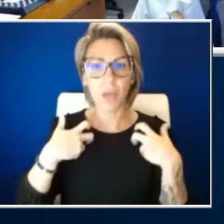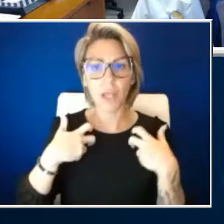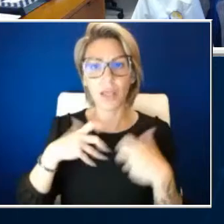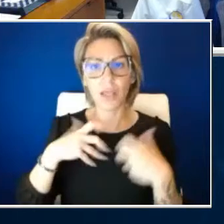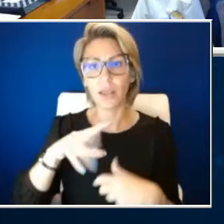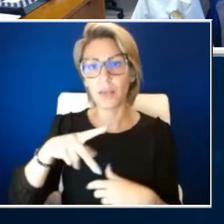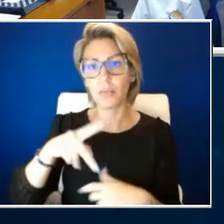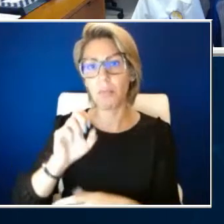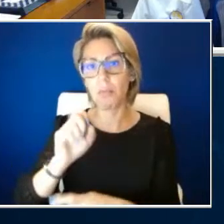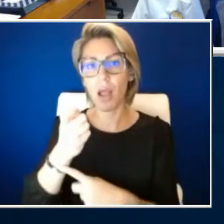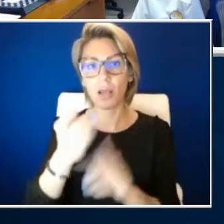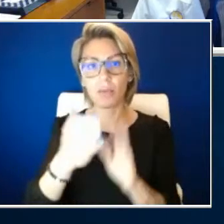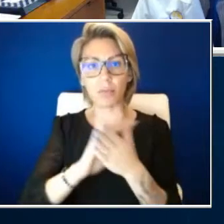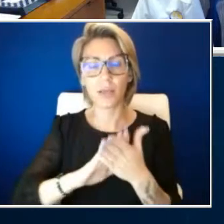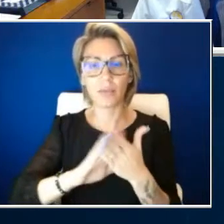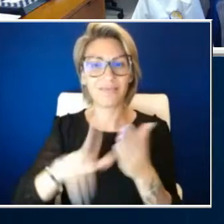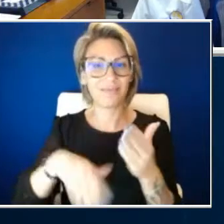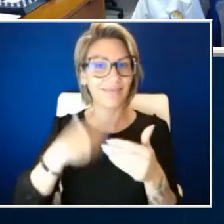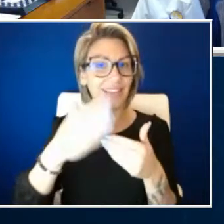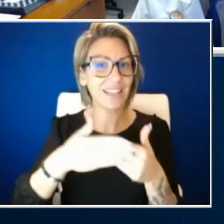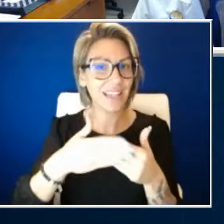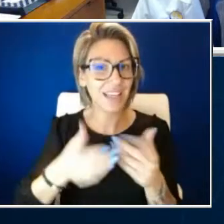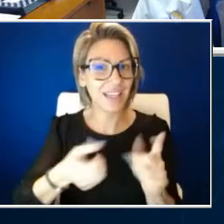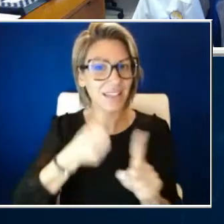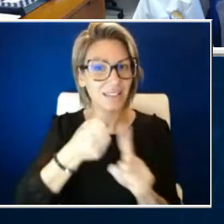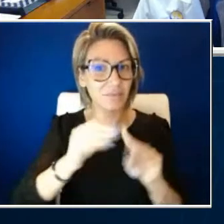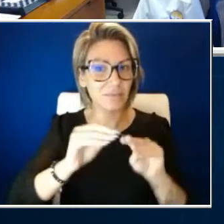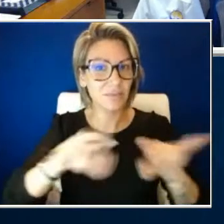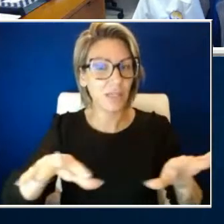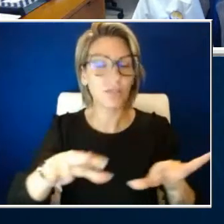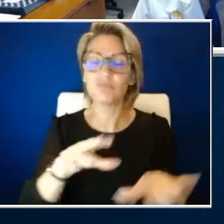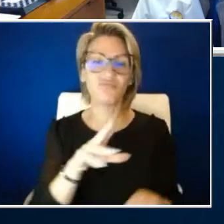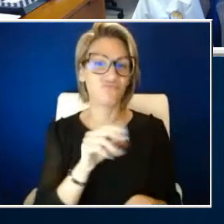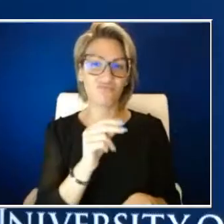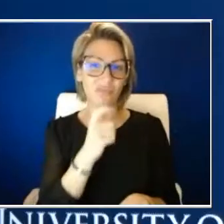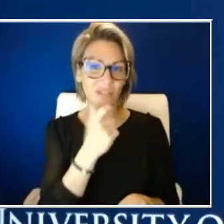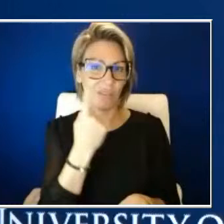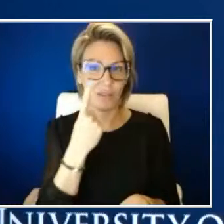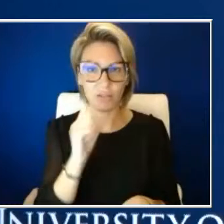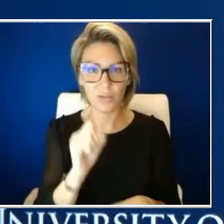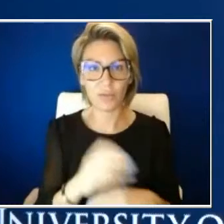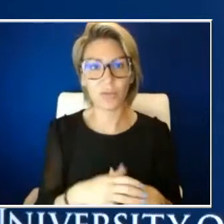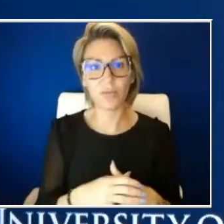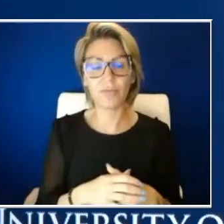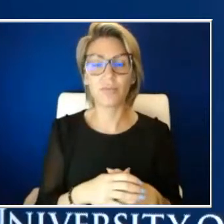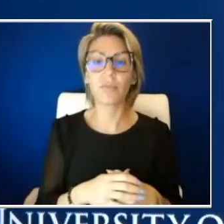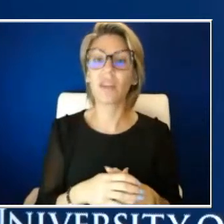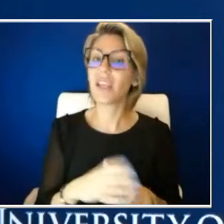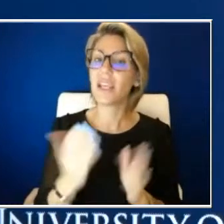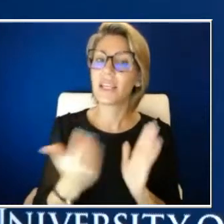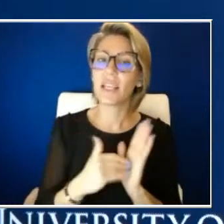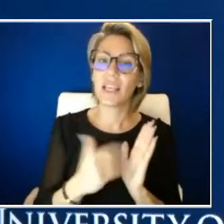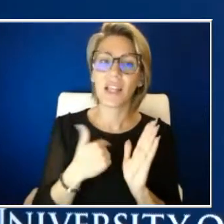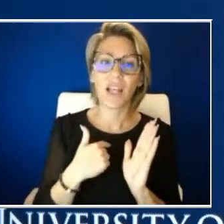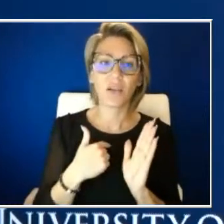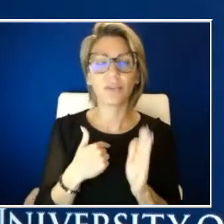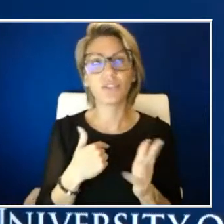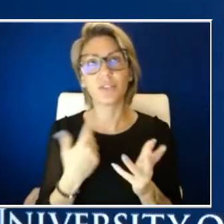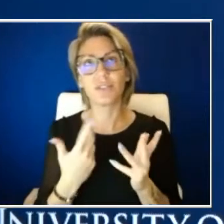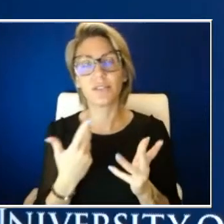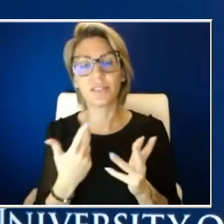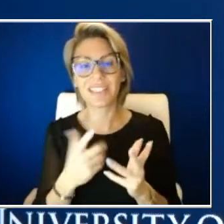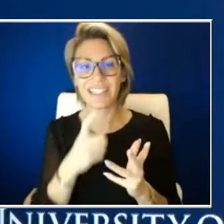pandemic? Oh, I don't think it's going to be the next pandemic. What do you think, Hawk? Well, again, I would just correct, it hasn't